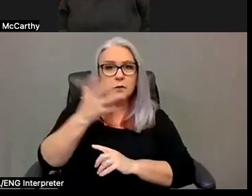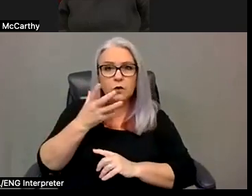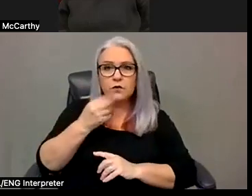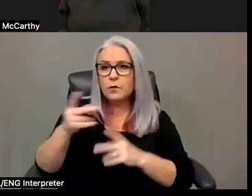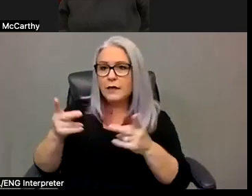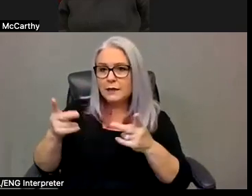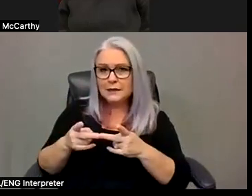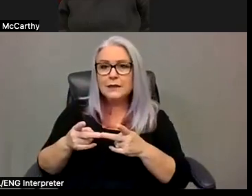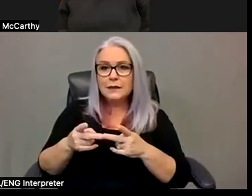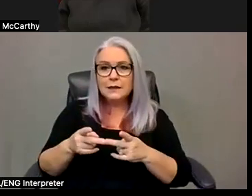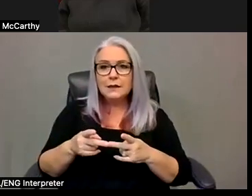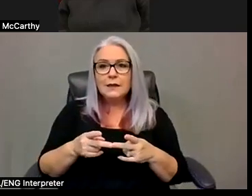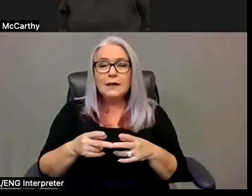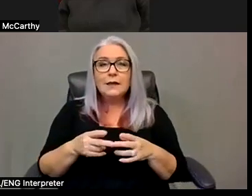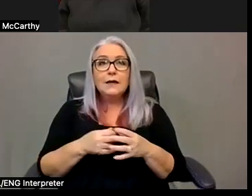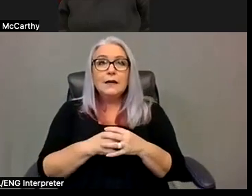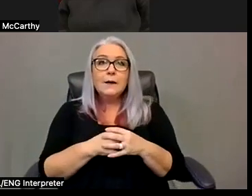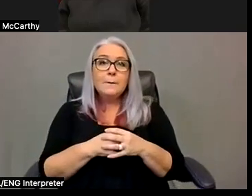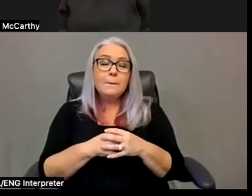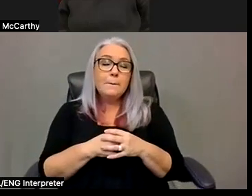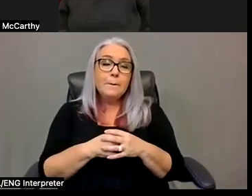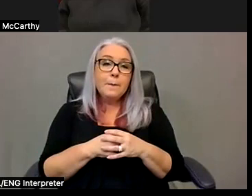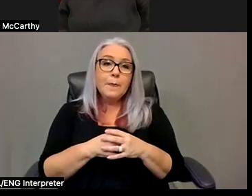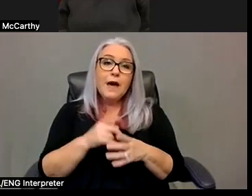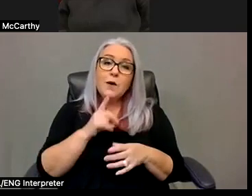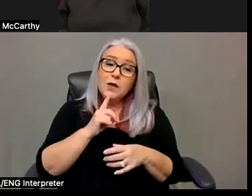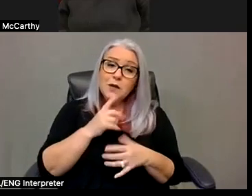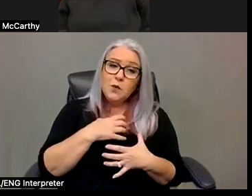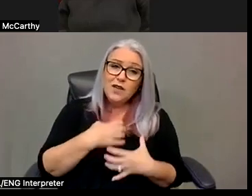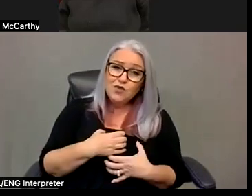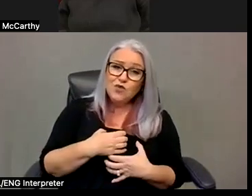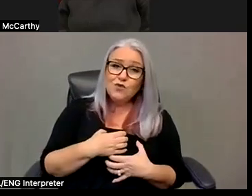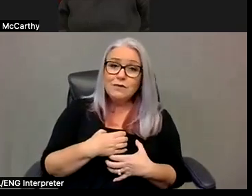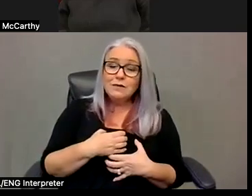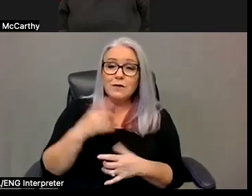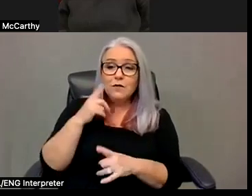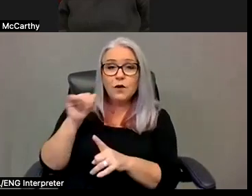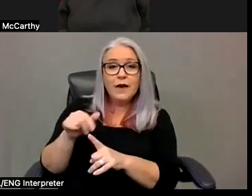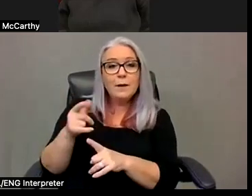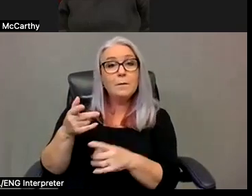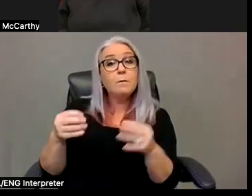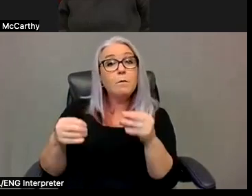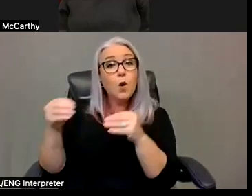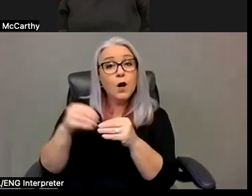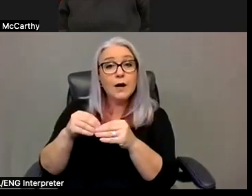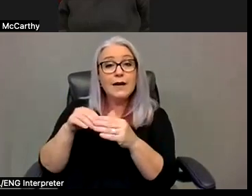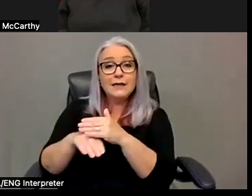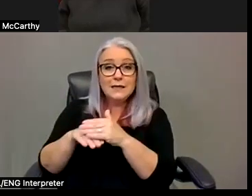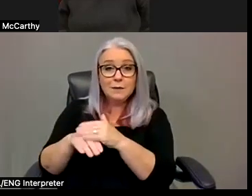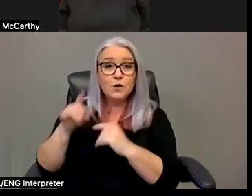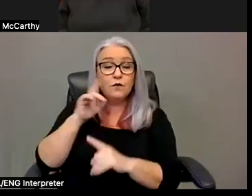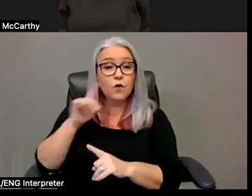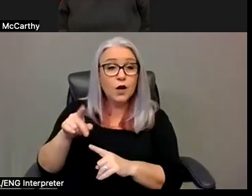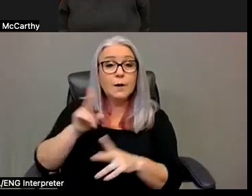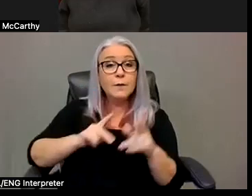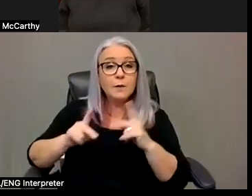spot, and the only thing that I wish it was more accessible to